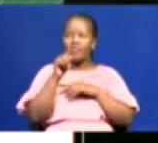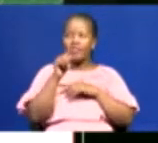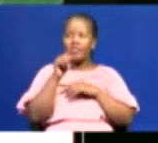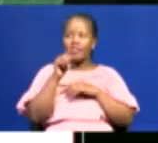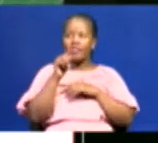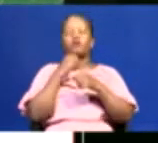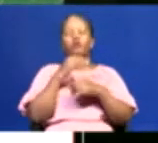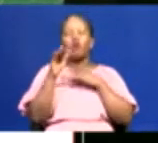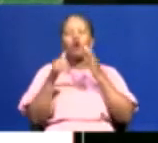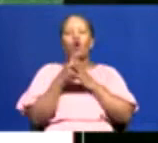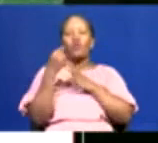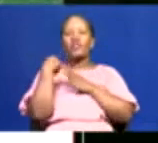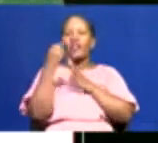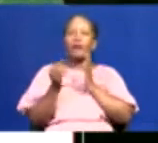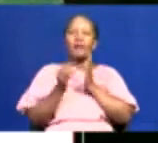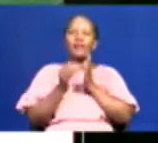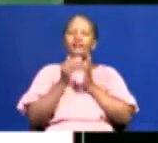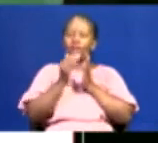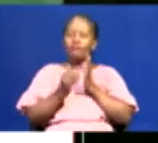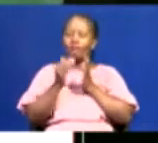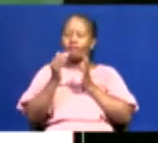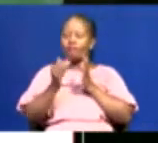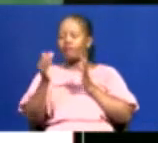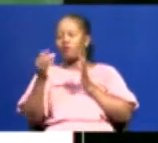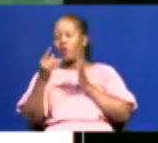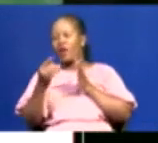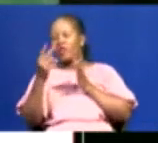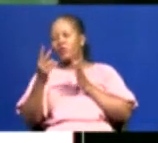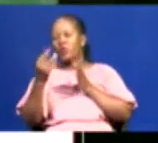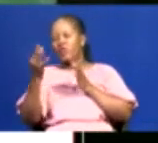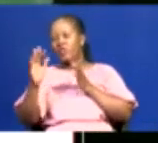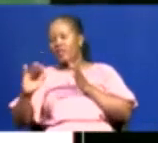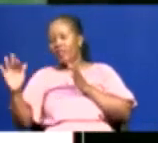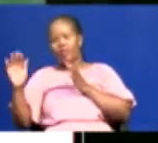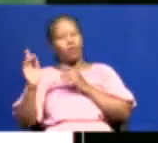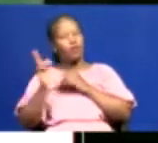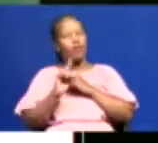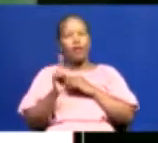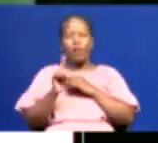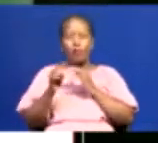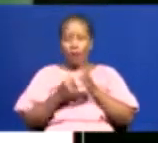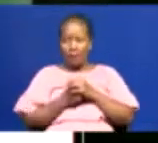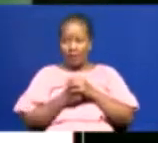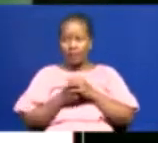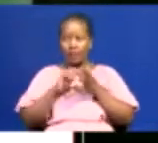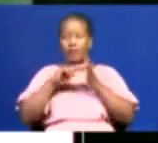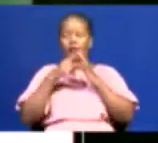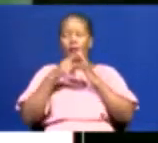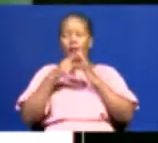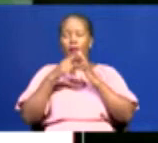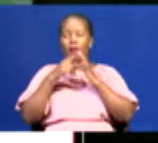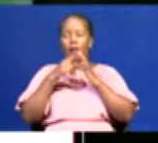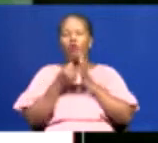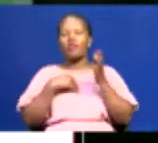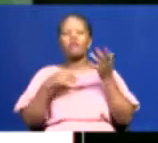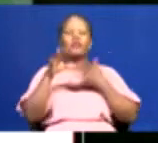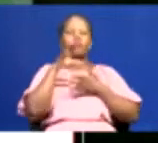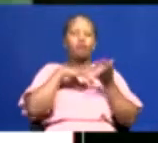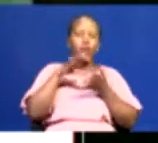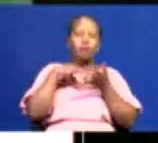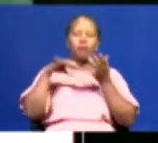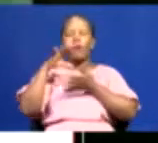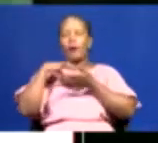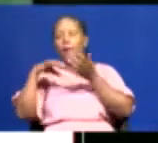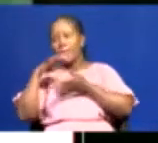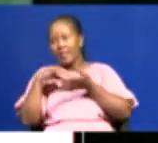go as per. 1, 2, 3 to the last number 20. So it is mixed up of even numbers and